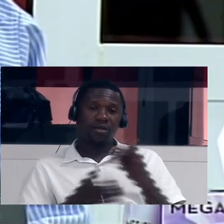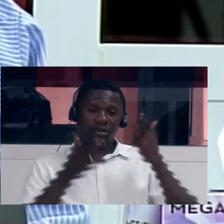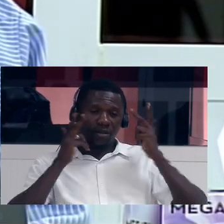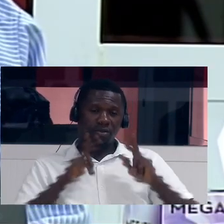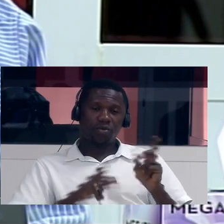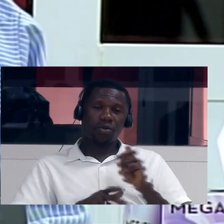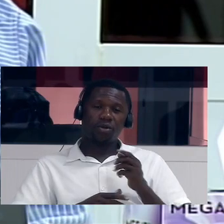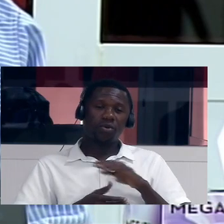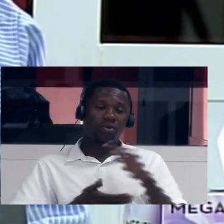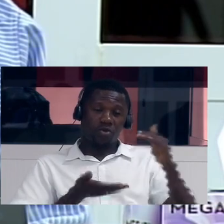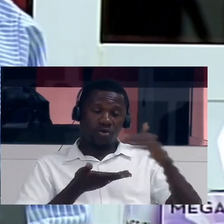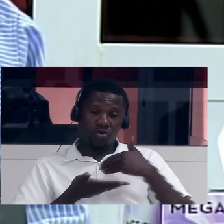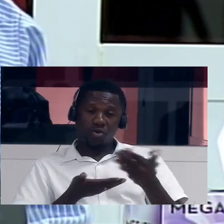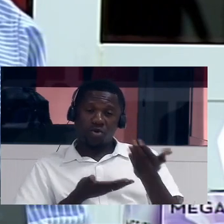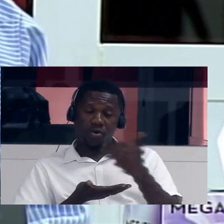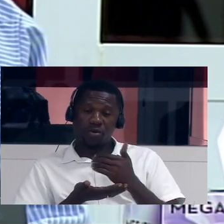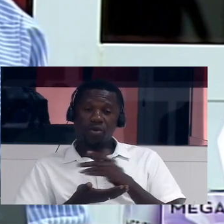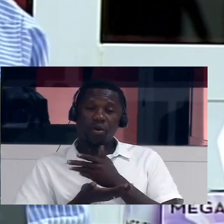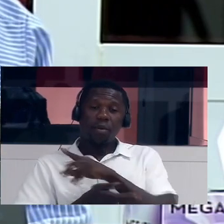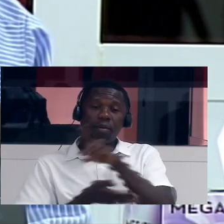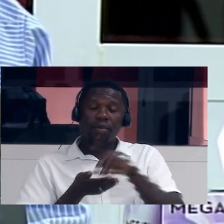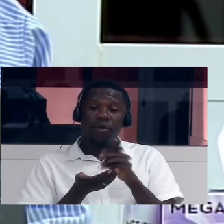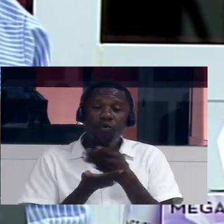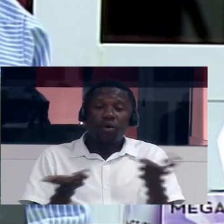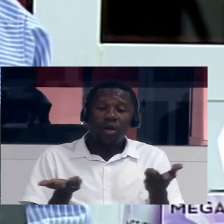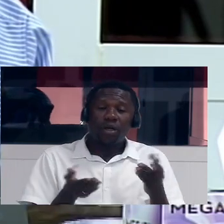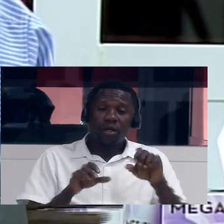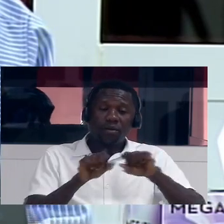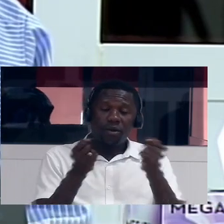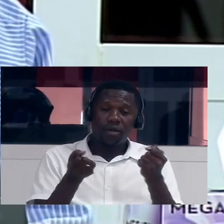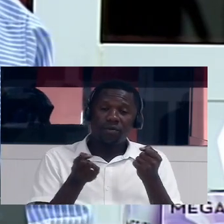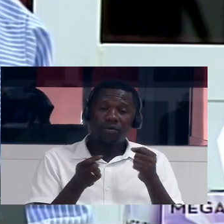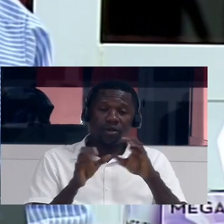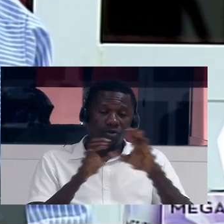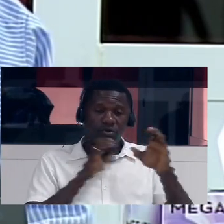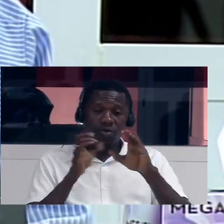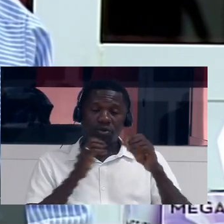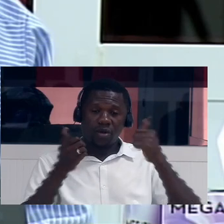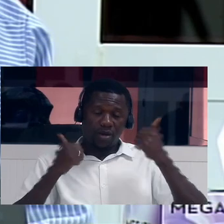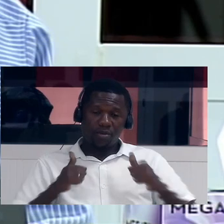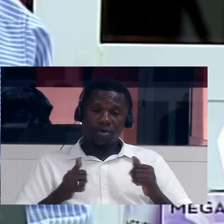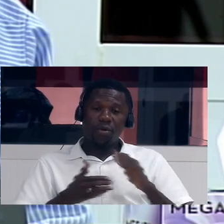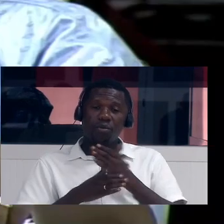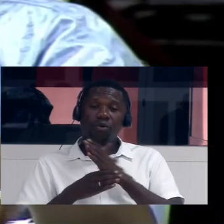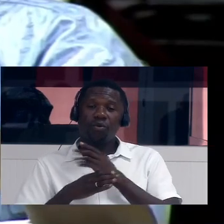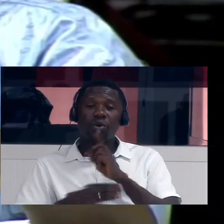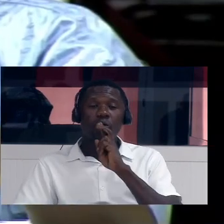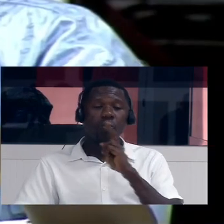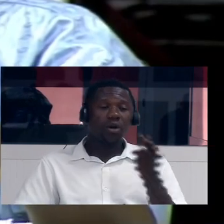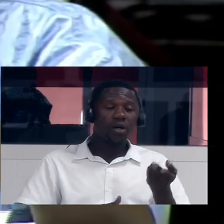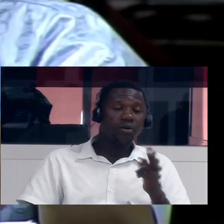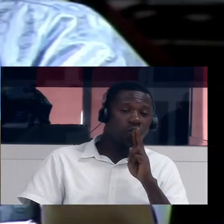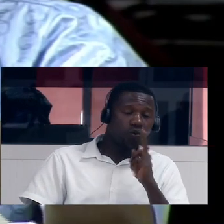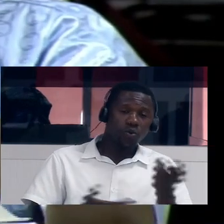where the break in communication occurred, between who and who. We've just received